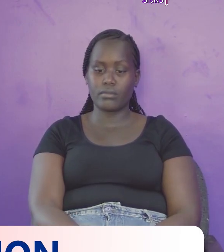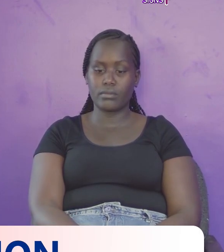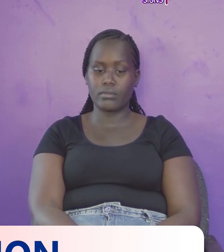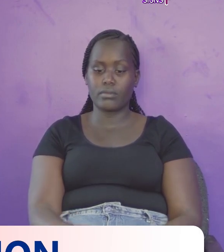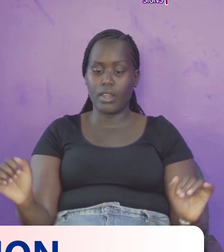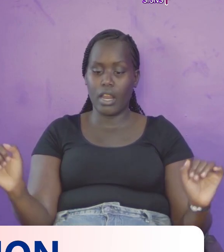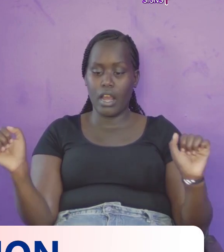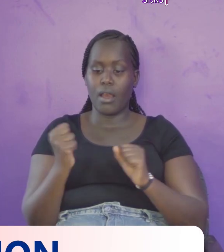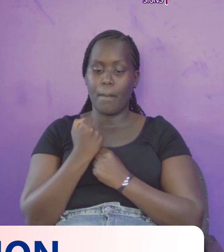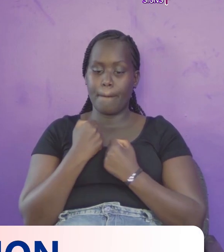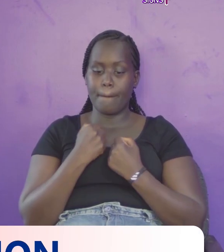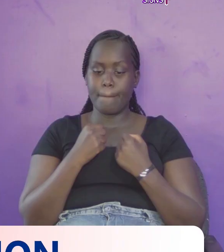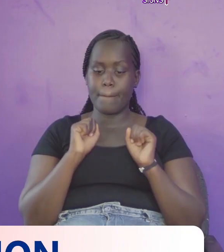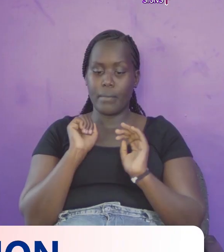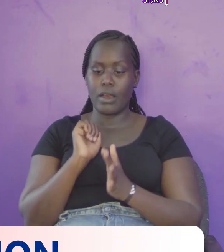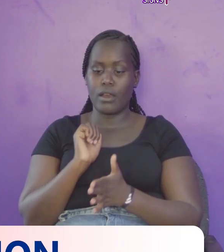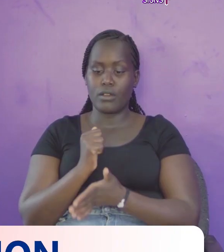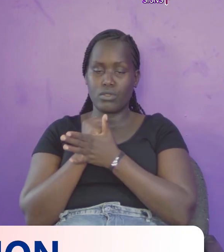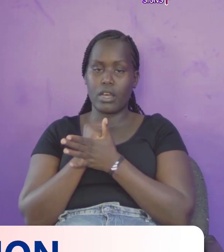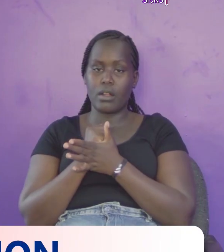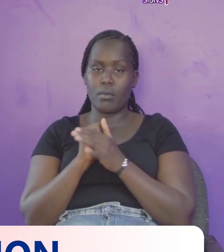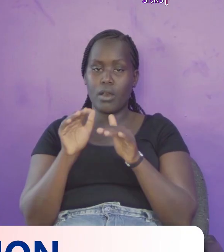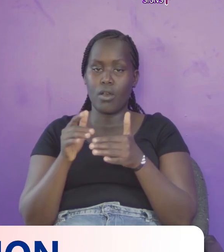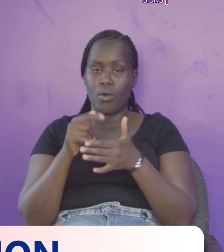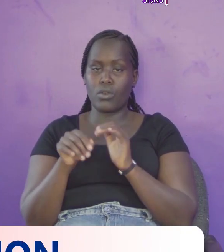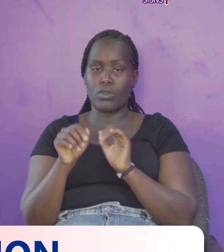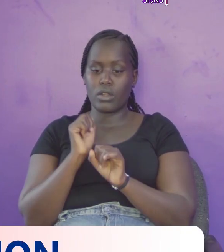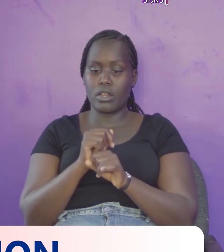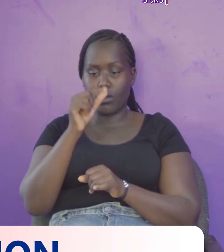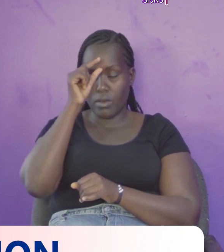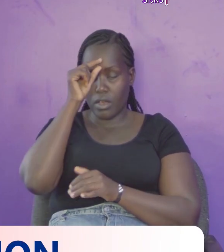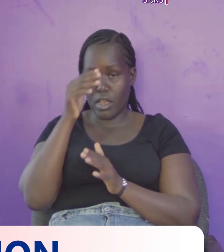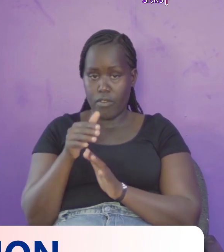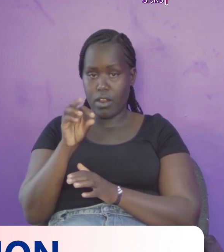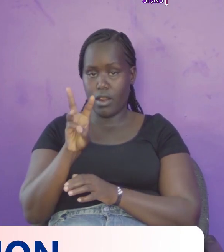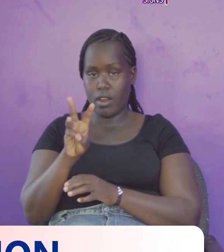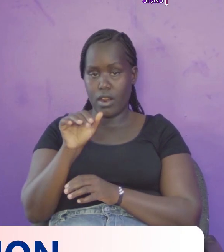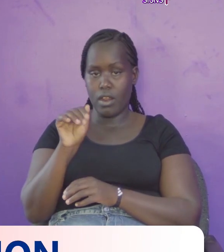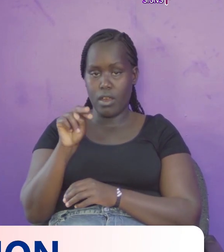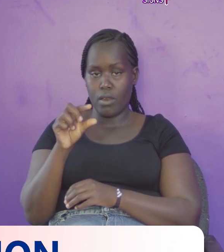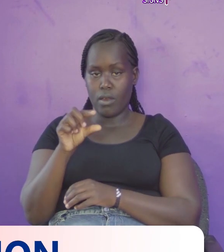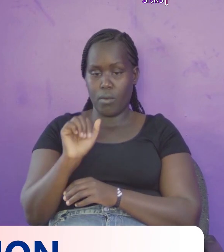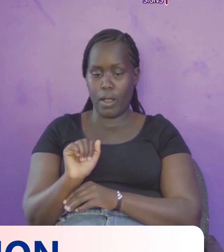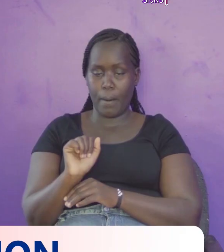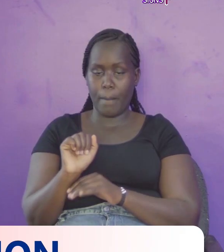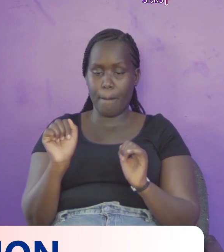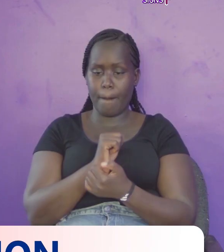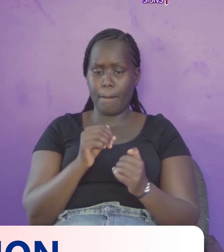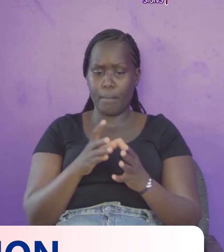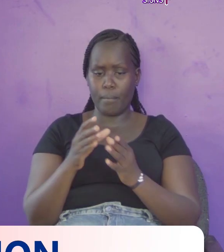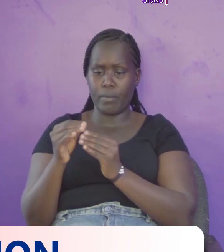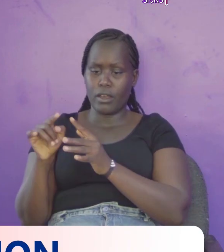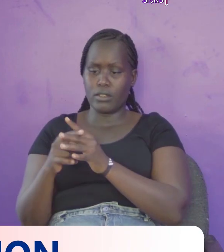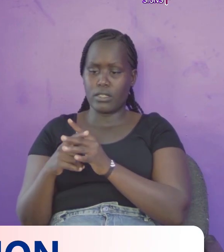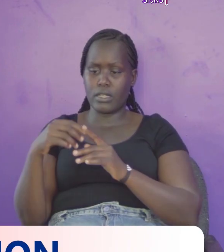siwezi kukusaidia. Vile sasa ulifanywa hapo kwa Governor Wanga. Yeah. You see, the president cannot go and start beating